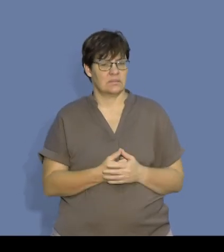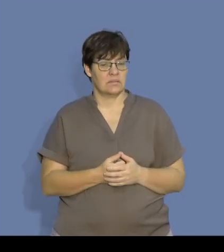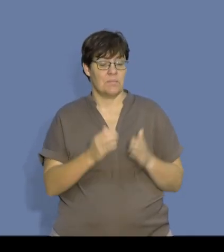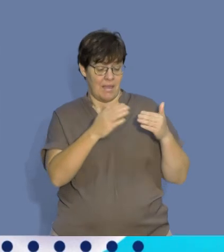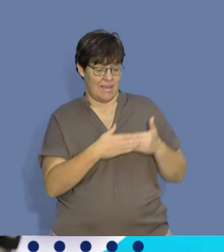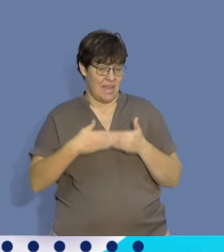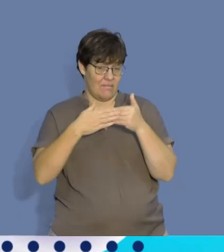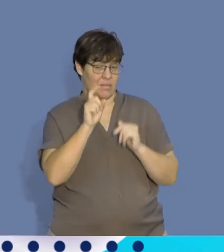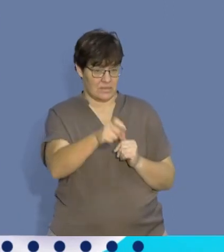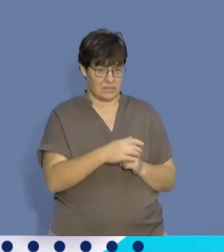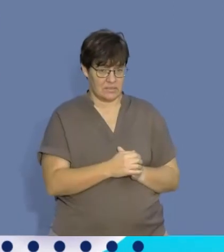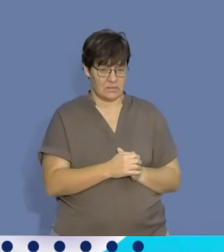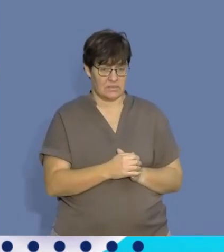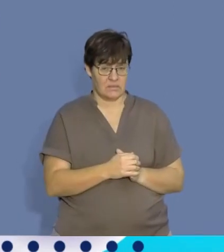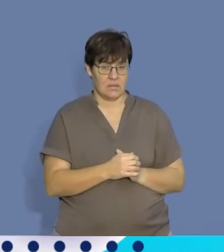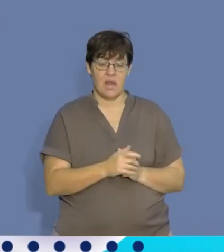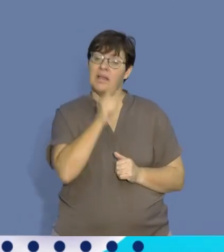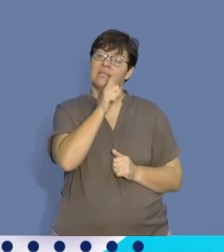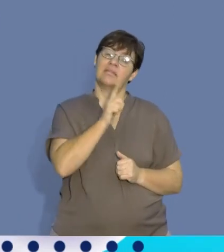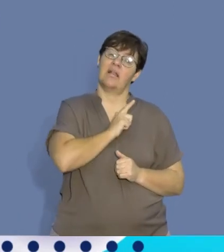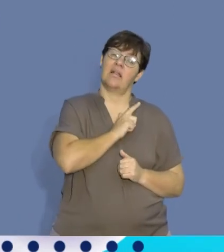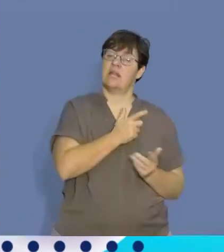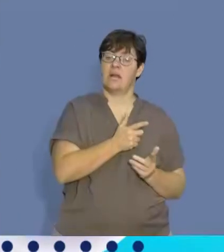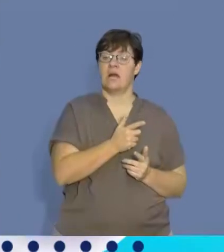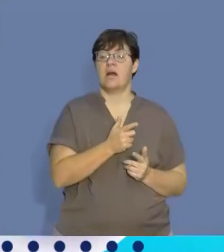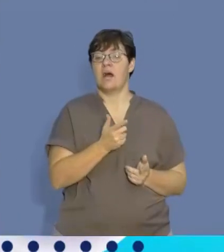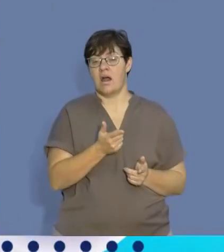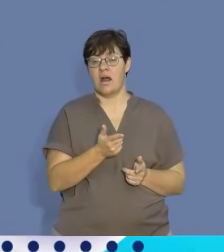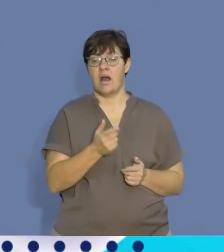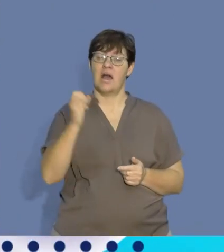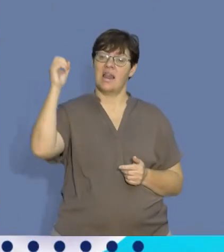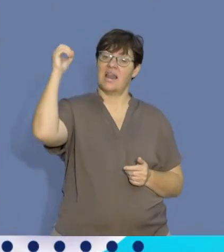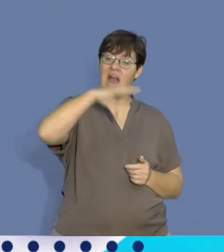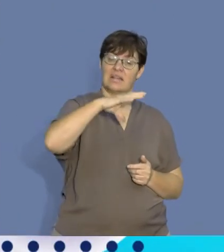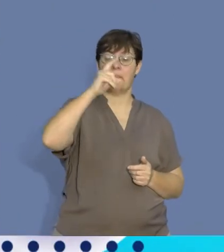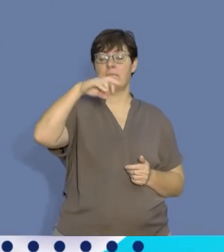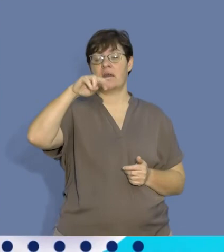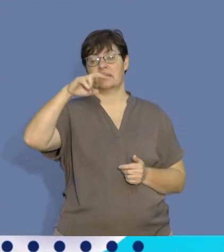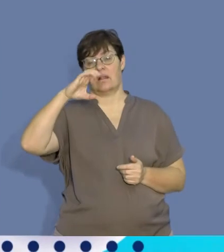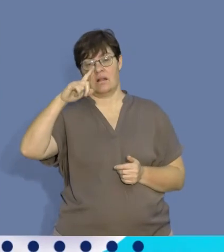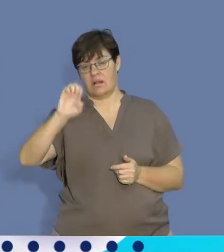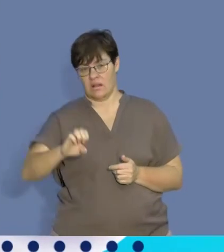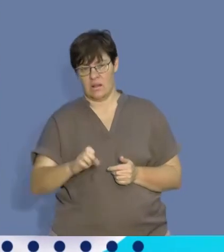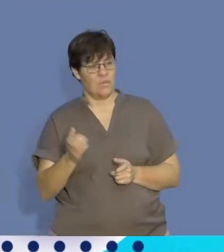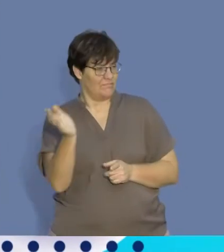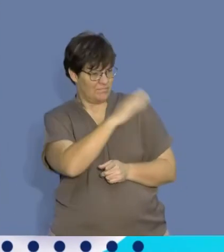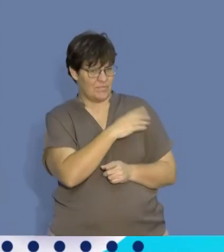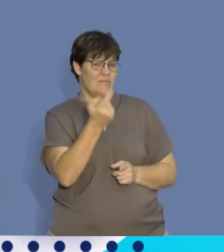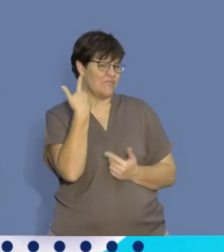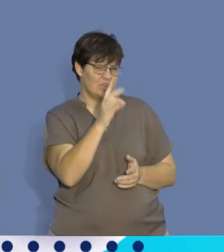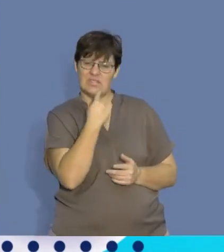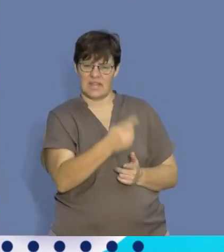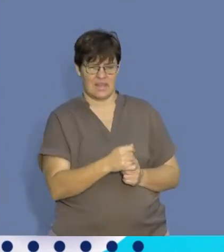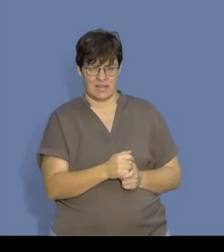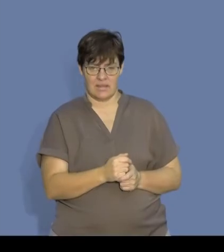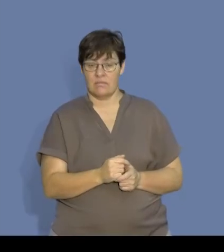here. You cannot tell me that light is a particle. We've spoken about this already. What you